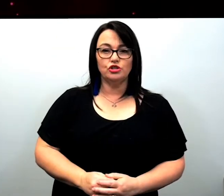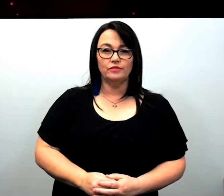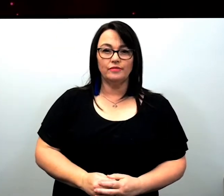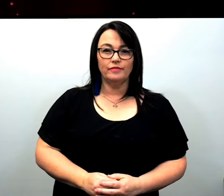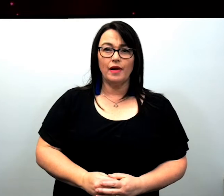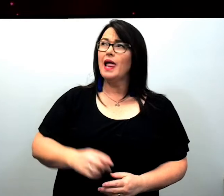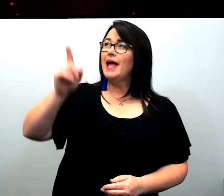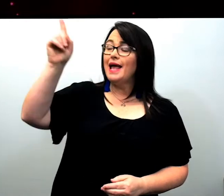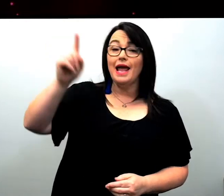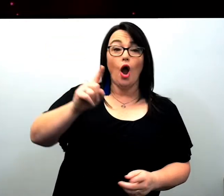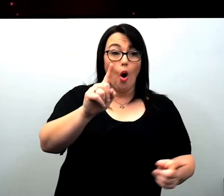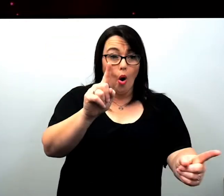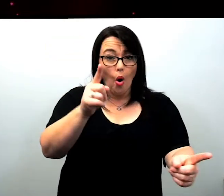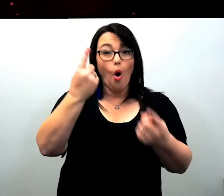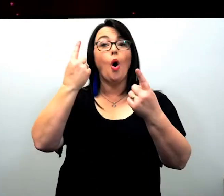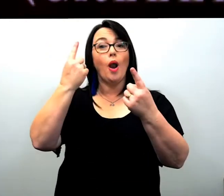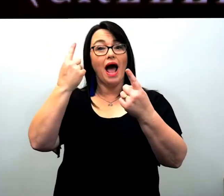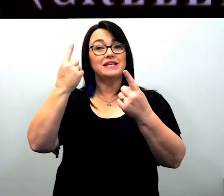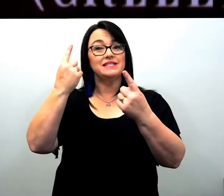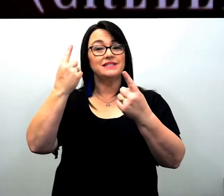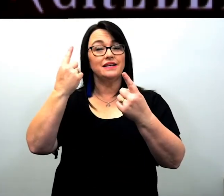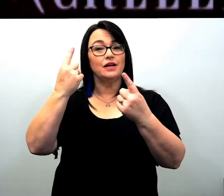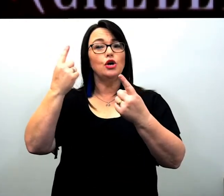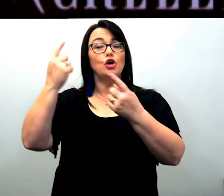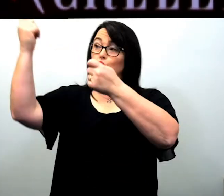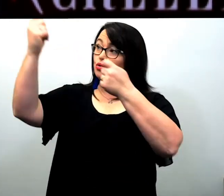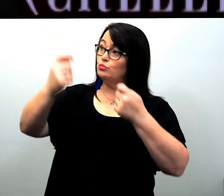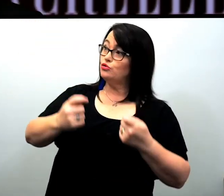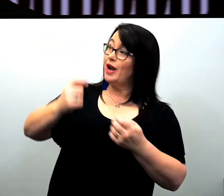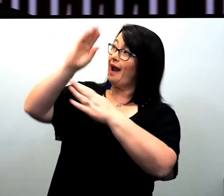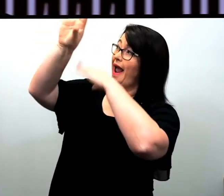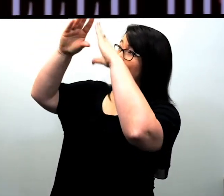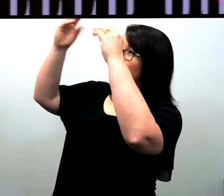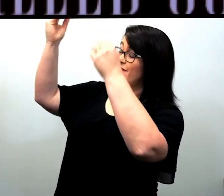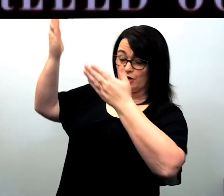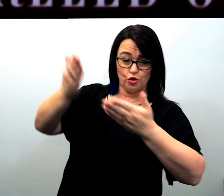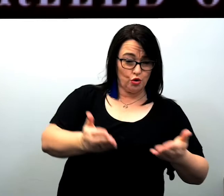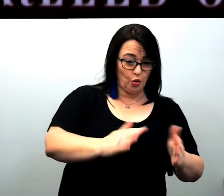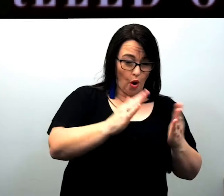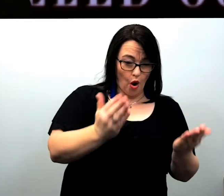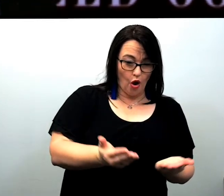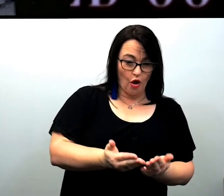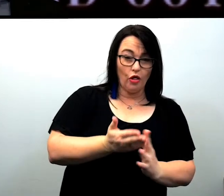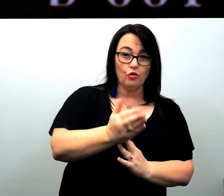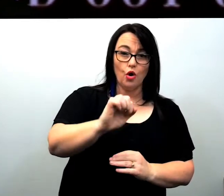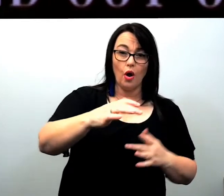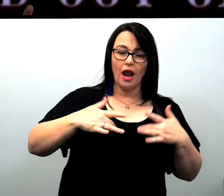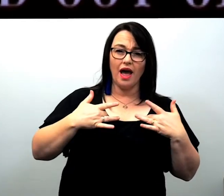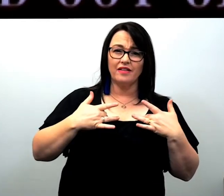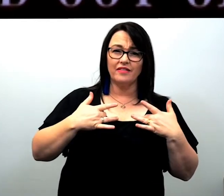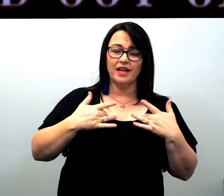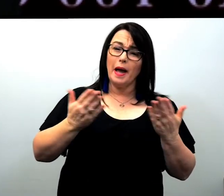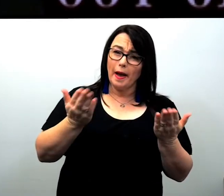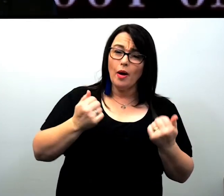You have been called out by God to bring heaven to earth through your life. God's calling you, Equippers Church, to